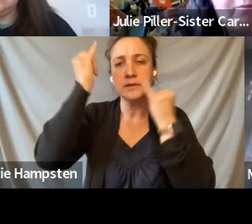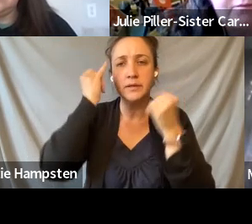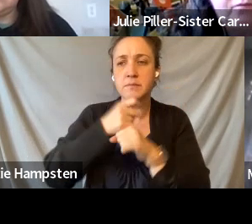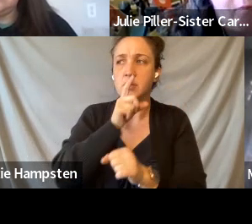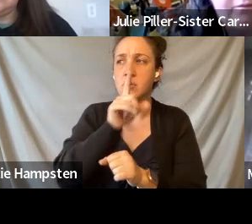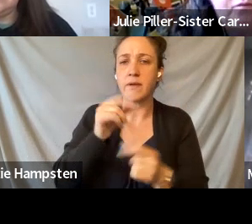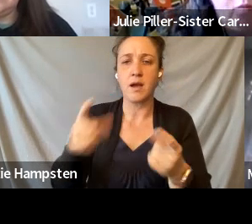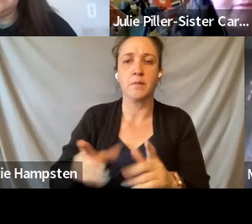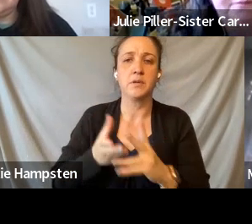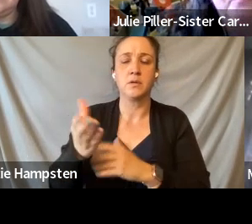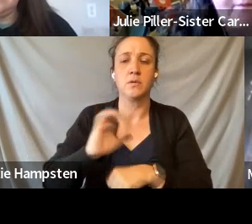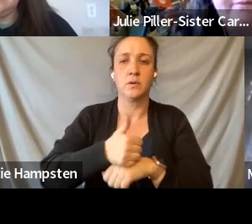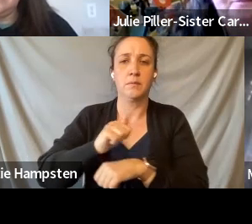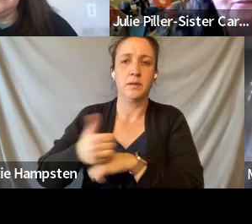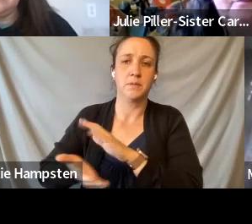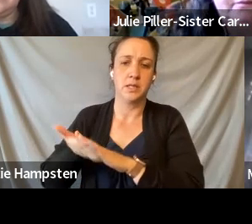through implementation.